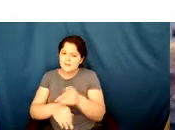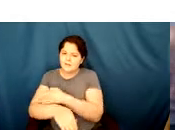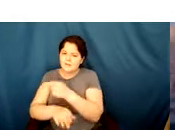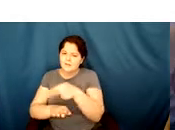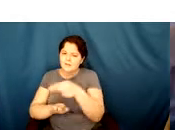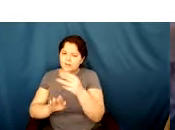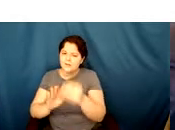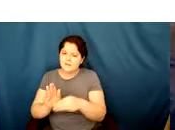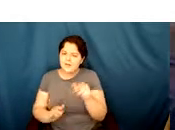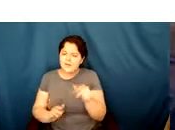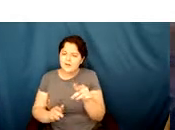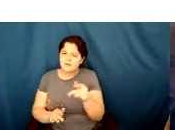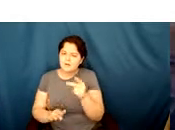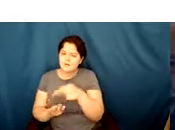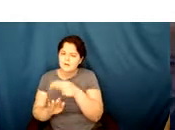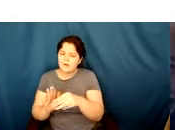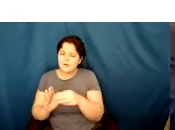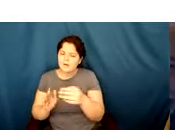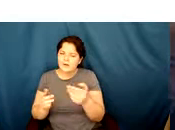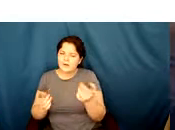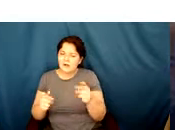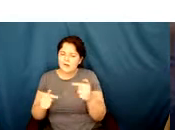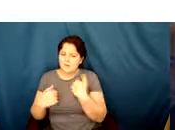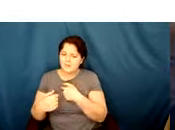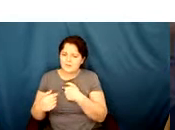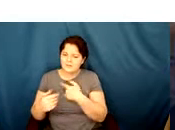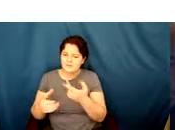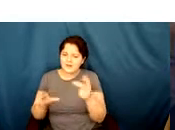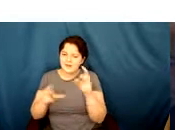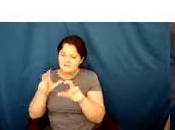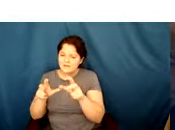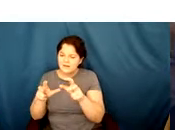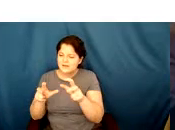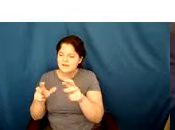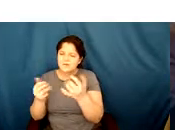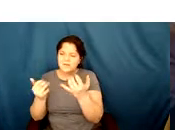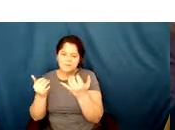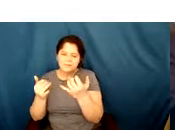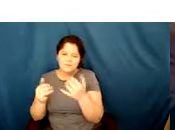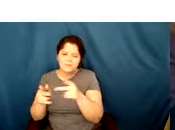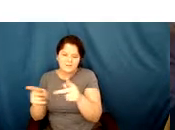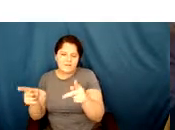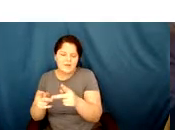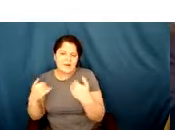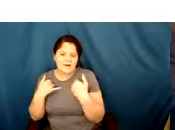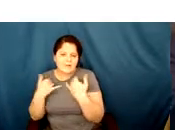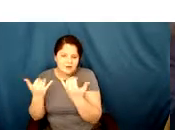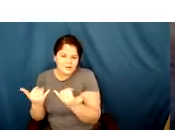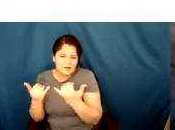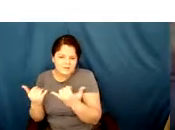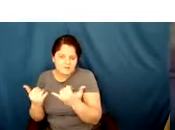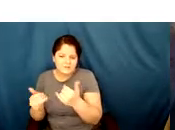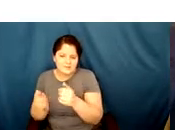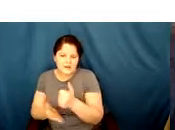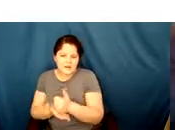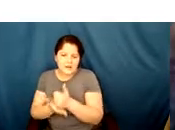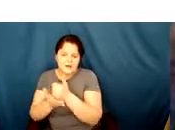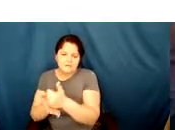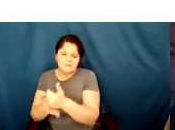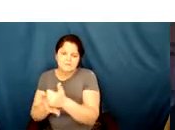the program by which we invest in our existing station facilities to help catalyze